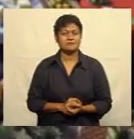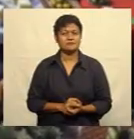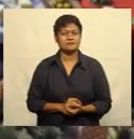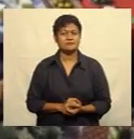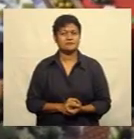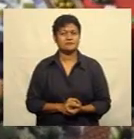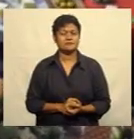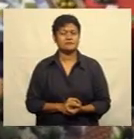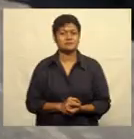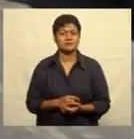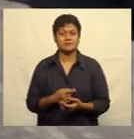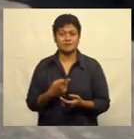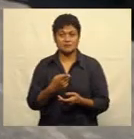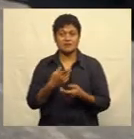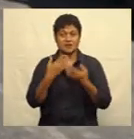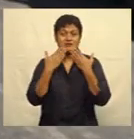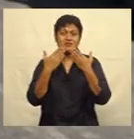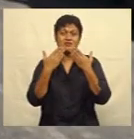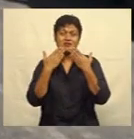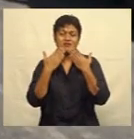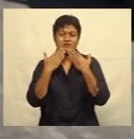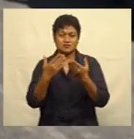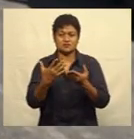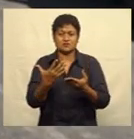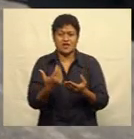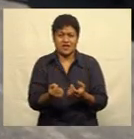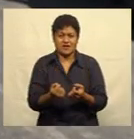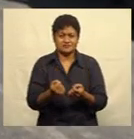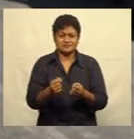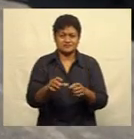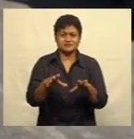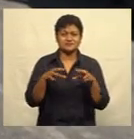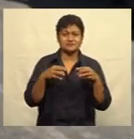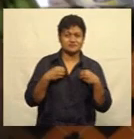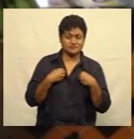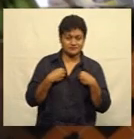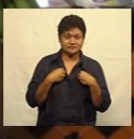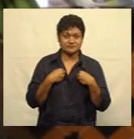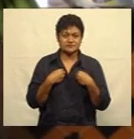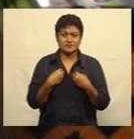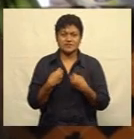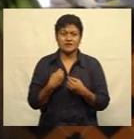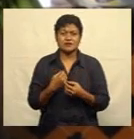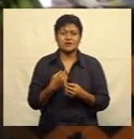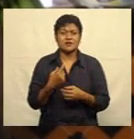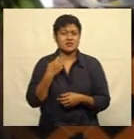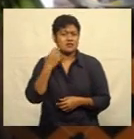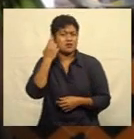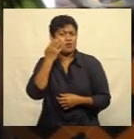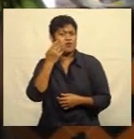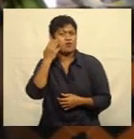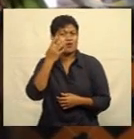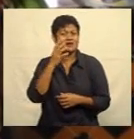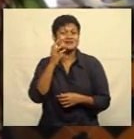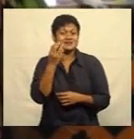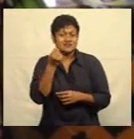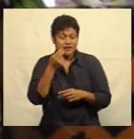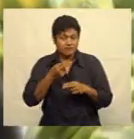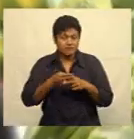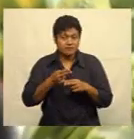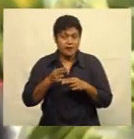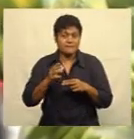are grateful that they can get their supplies across the borders of the lockdown area, they are concerned that some farmers have